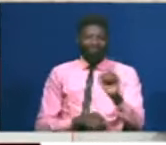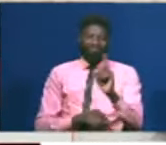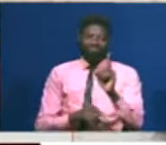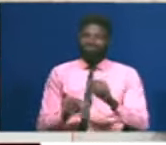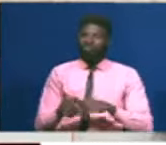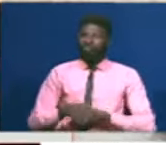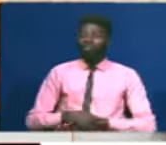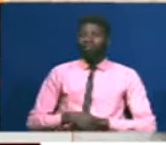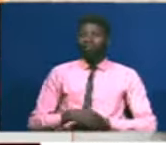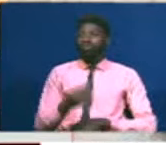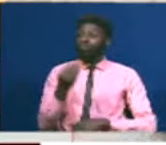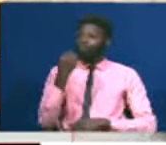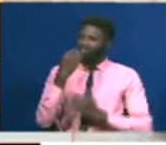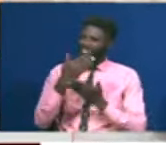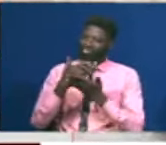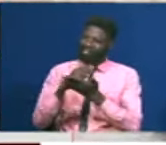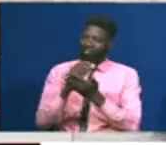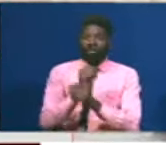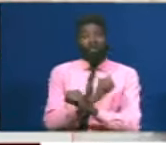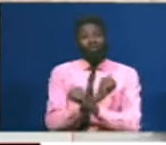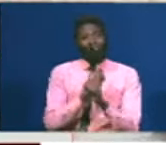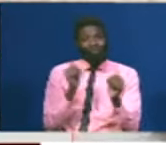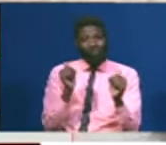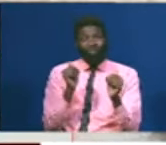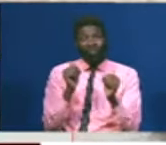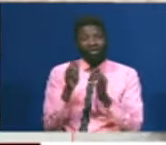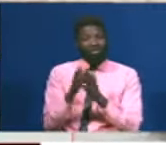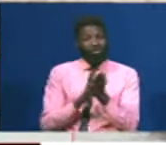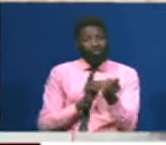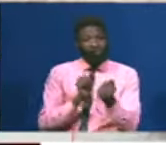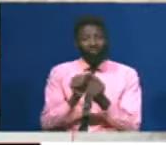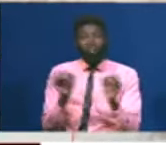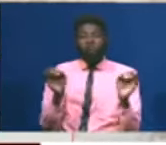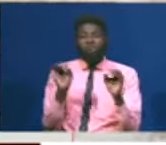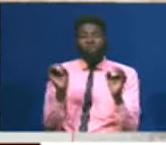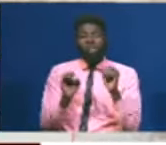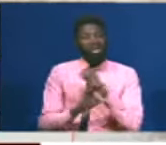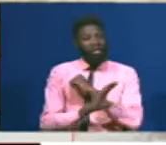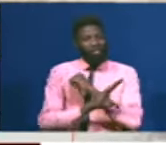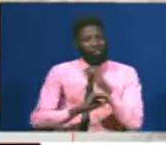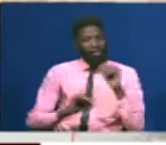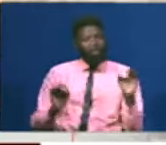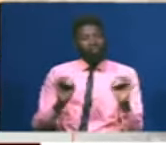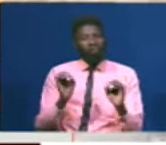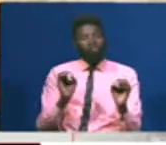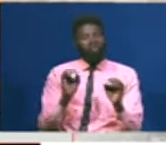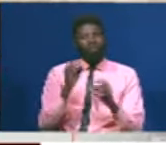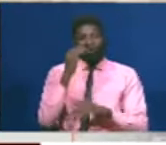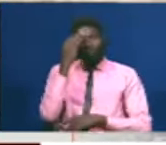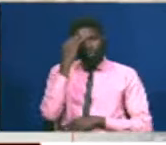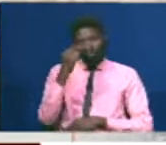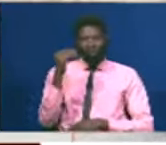isiharibiwe, isiibwe, wala isiporwe. Kwa sababu mimi najua kwamba